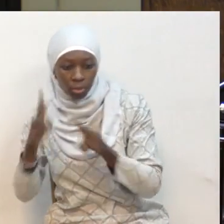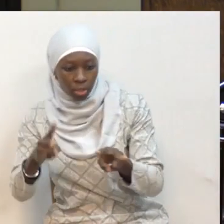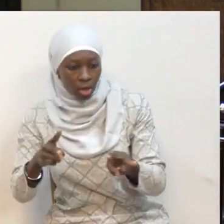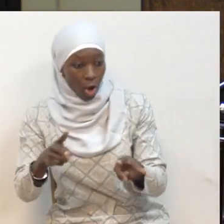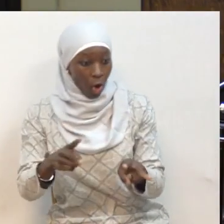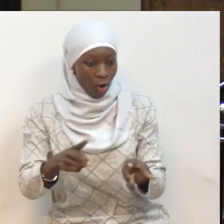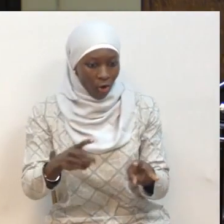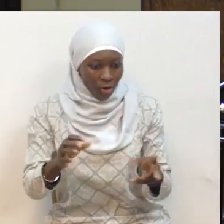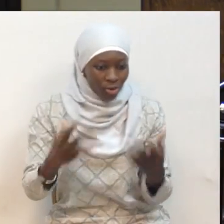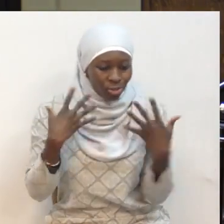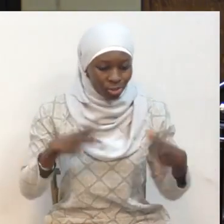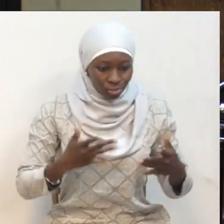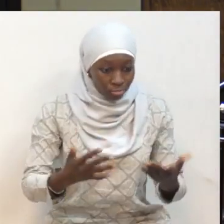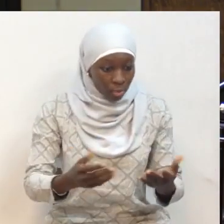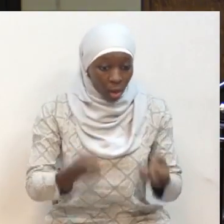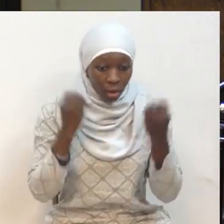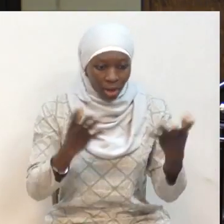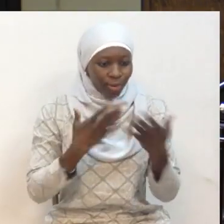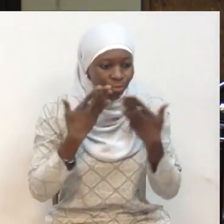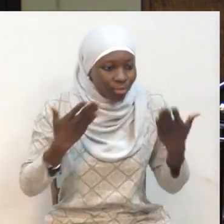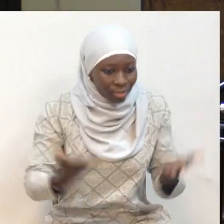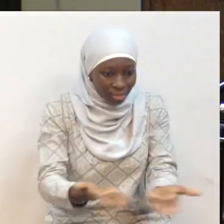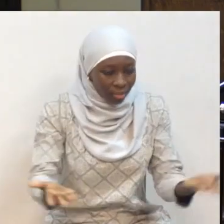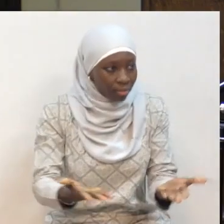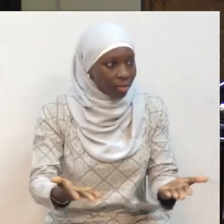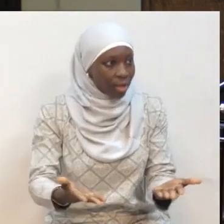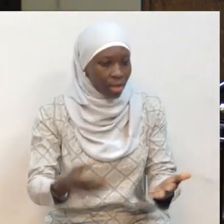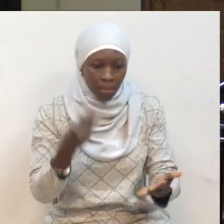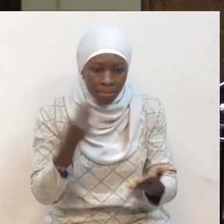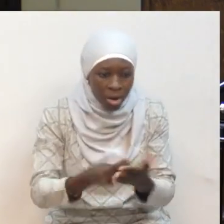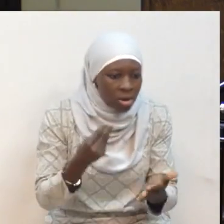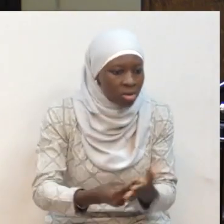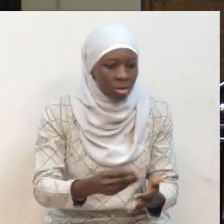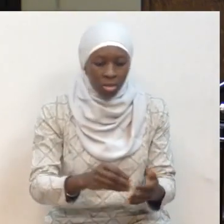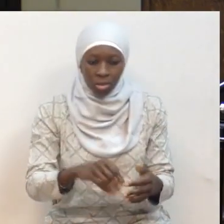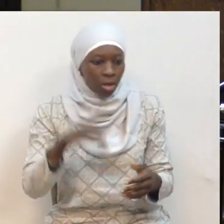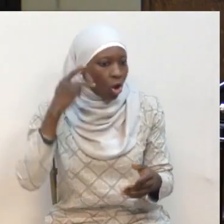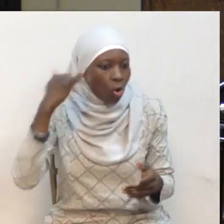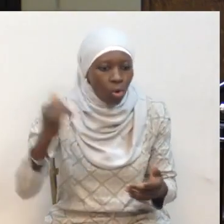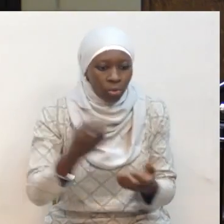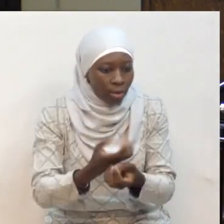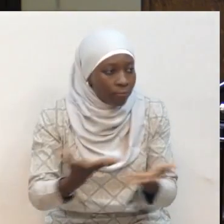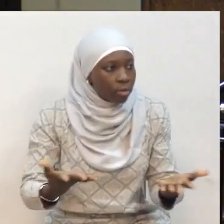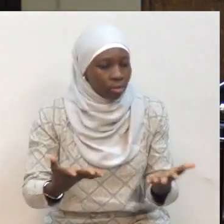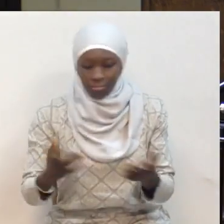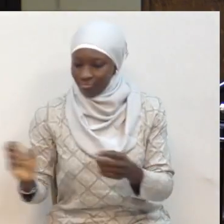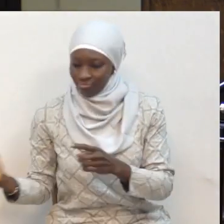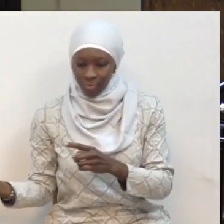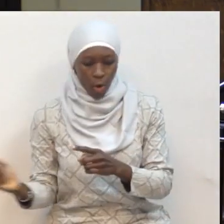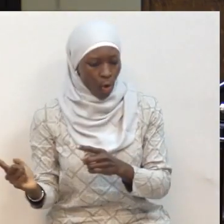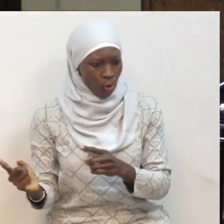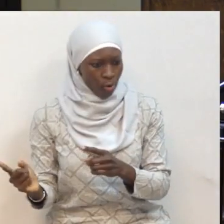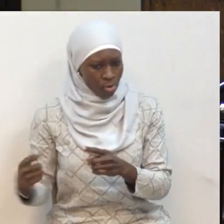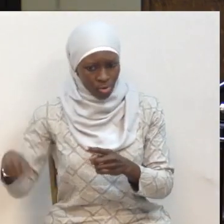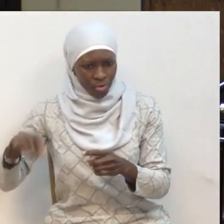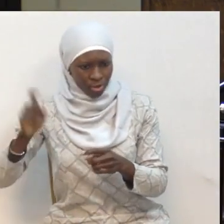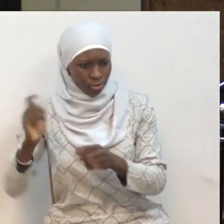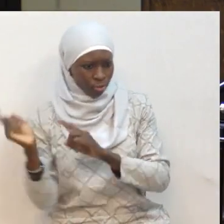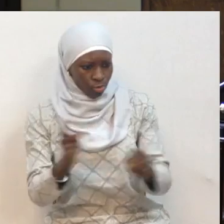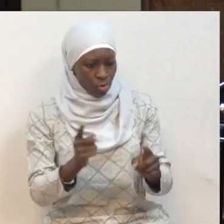strongest companions were killed. And that's a huge number, considering the size of the